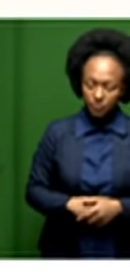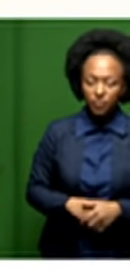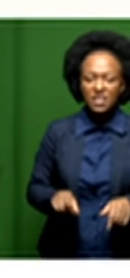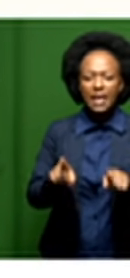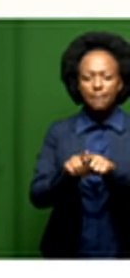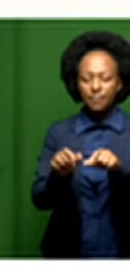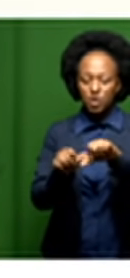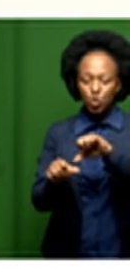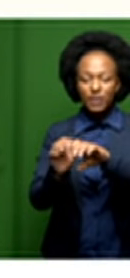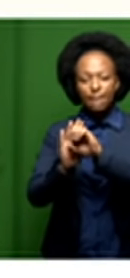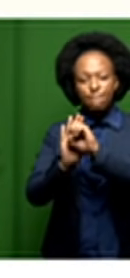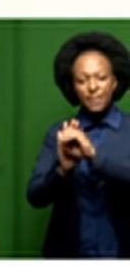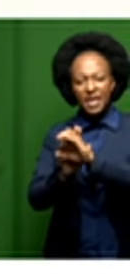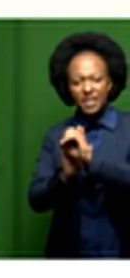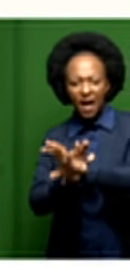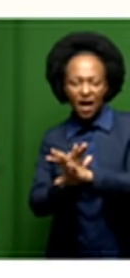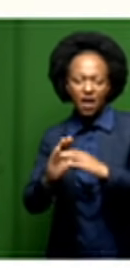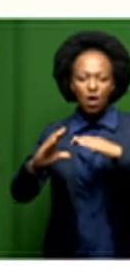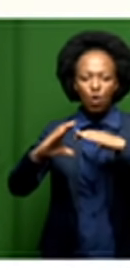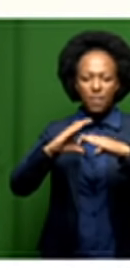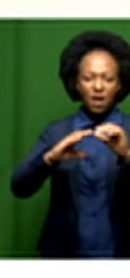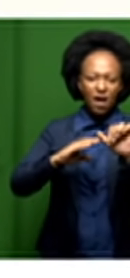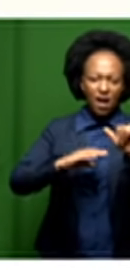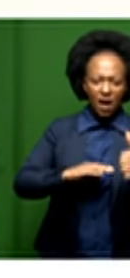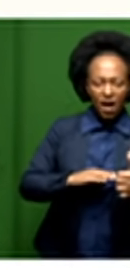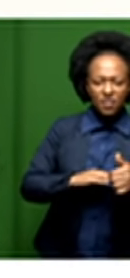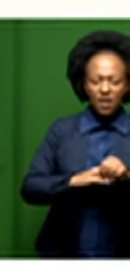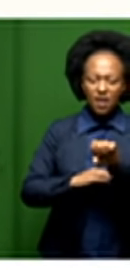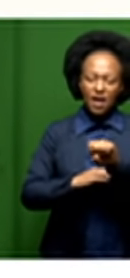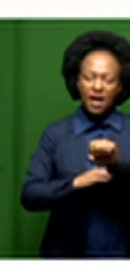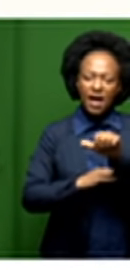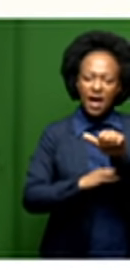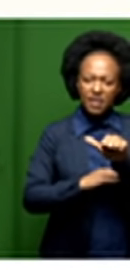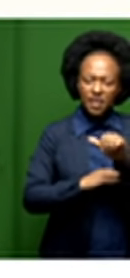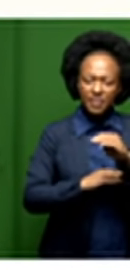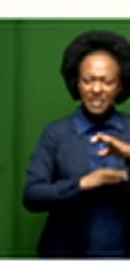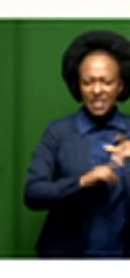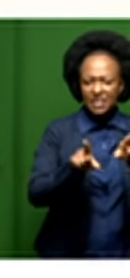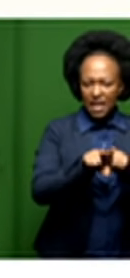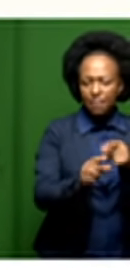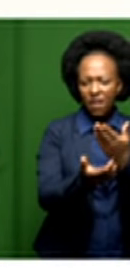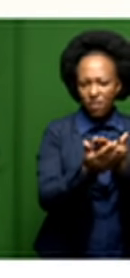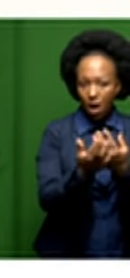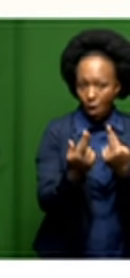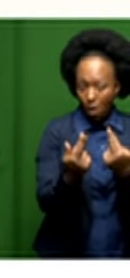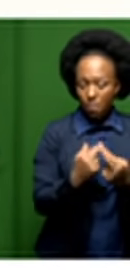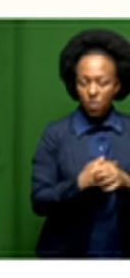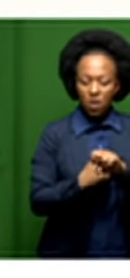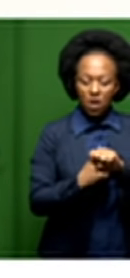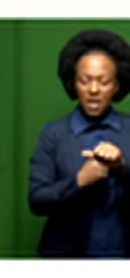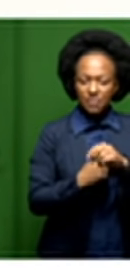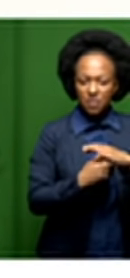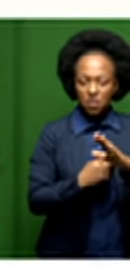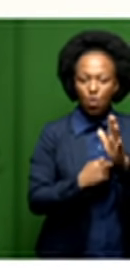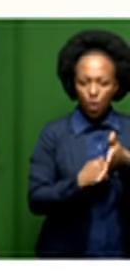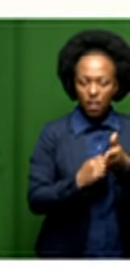media, other means of communications like the SABC that is available, and I hope the SABC will also give chance to